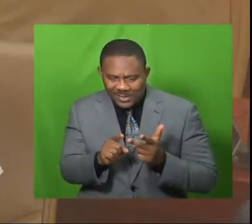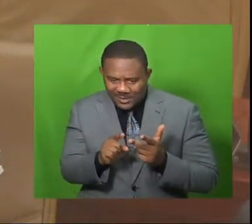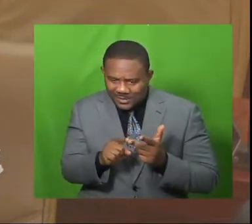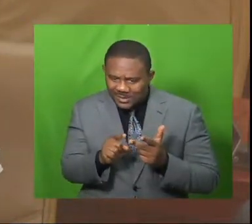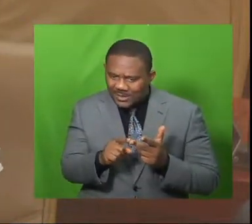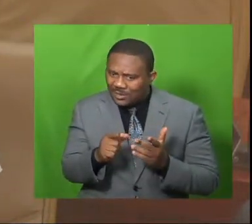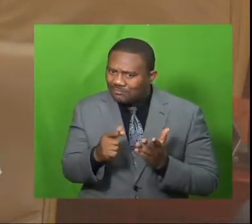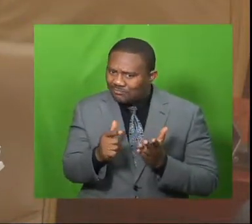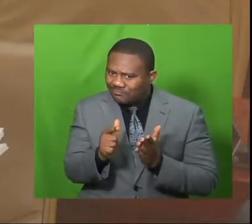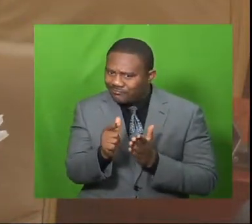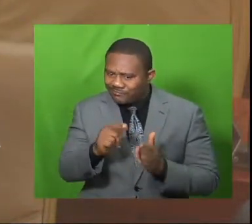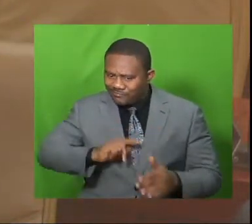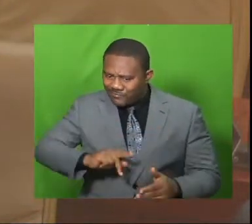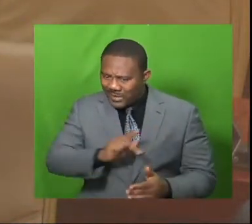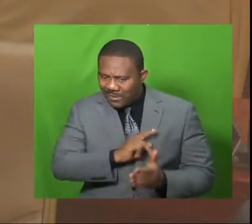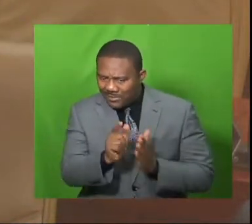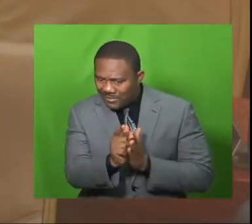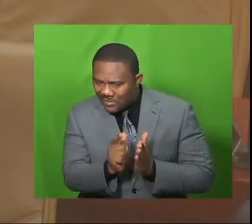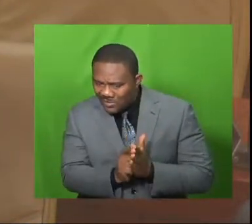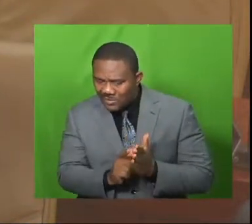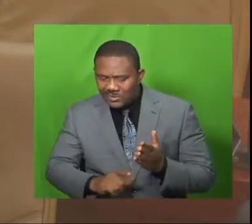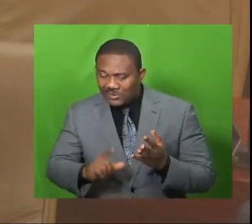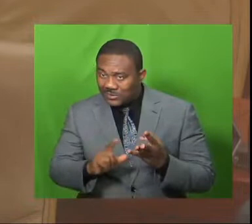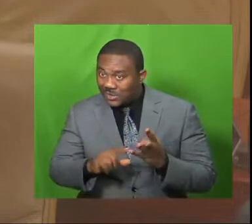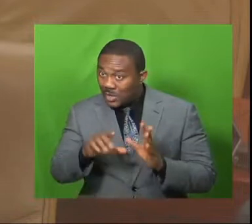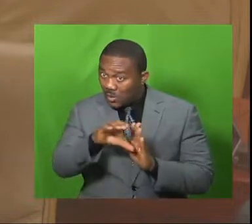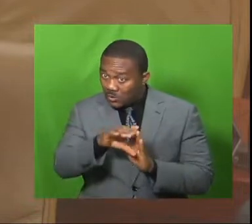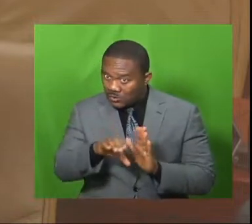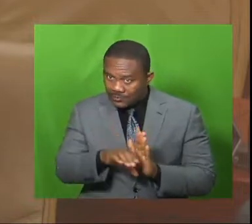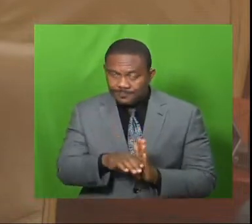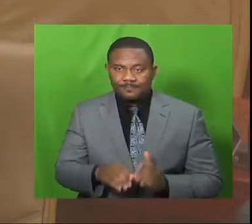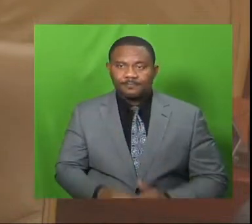we are debating a motion